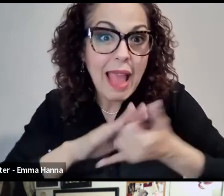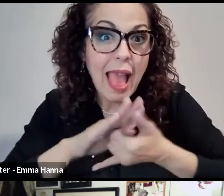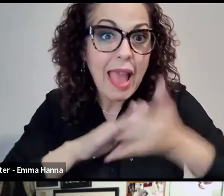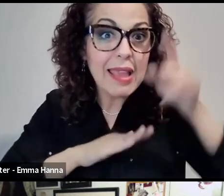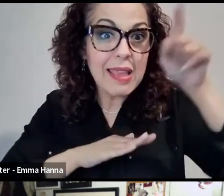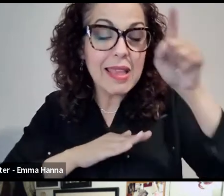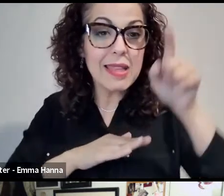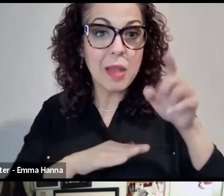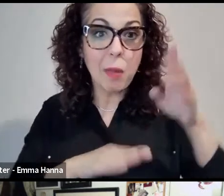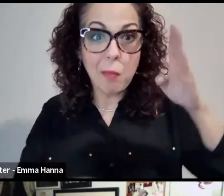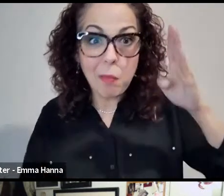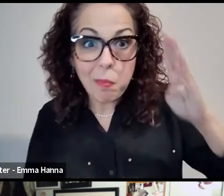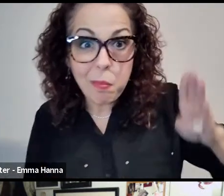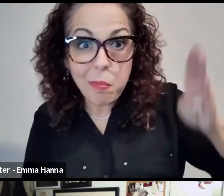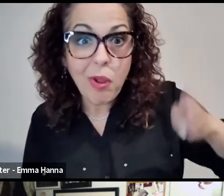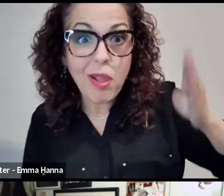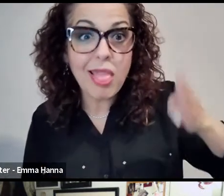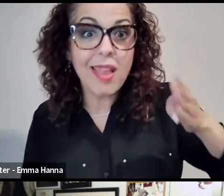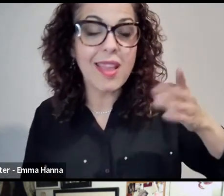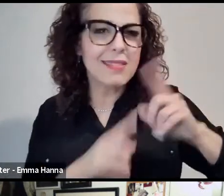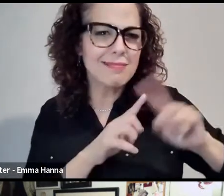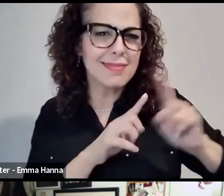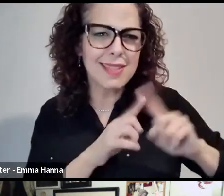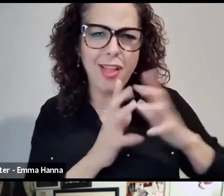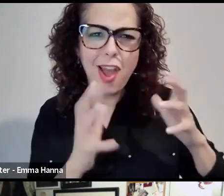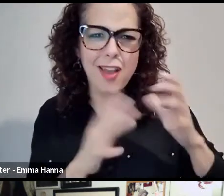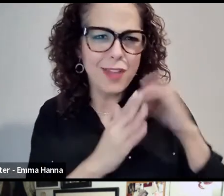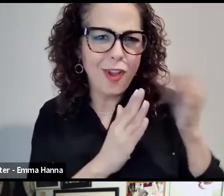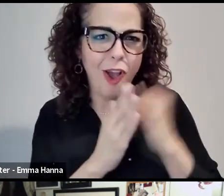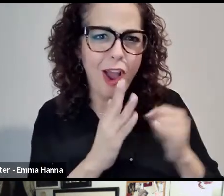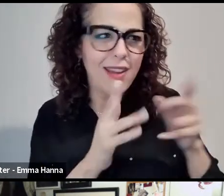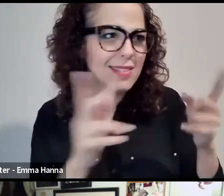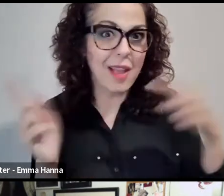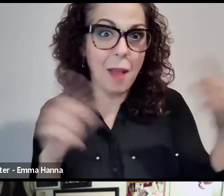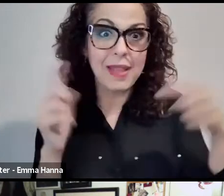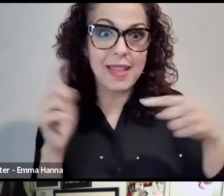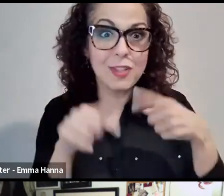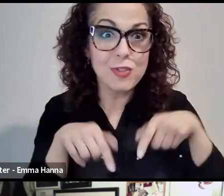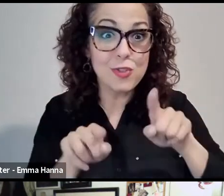lot of it came out of, you know, the people in the street during the protest.